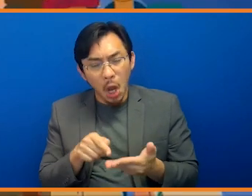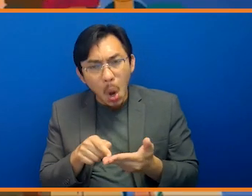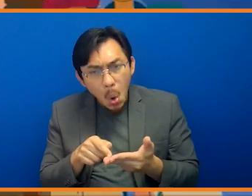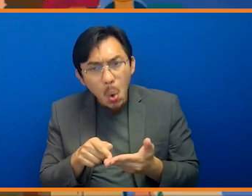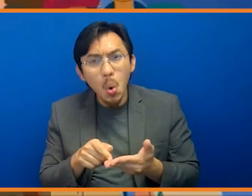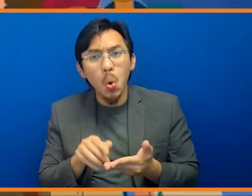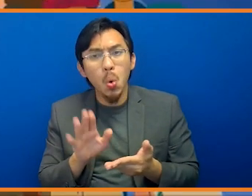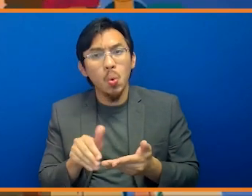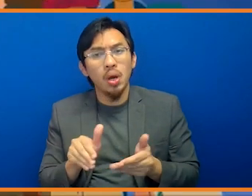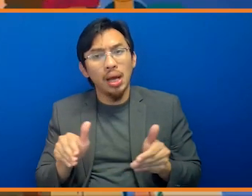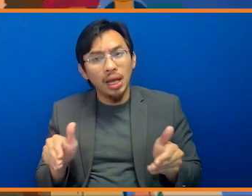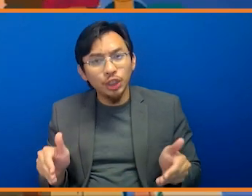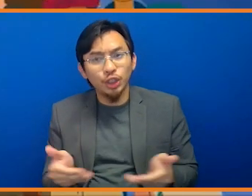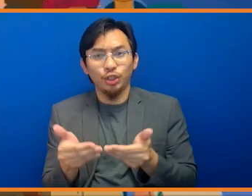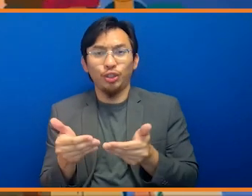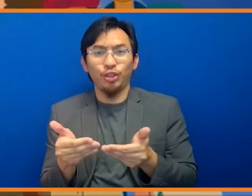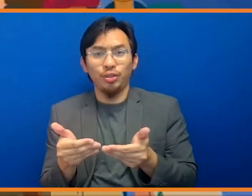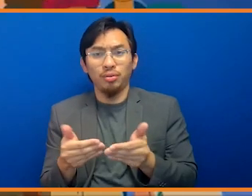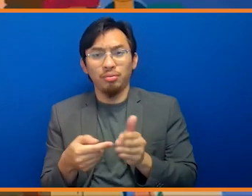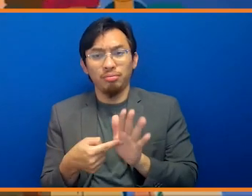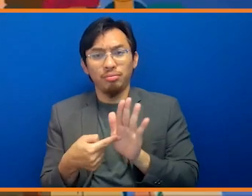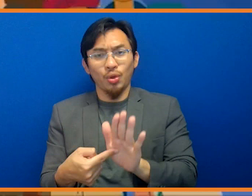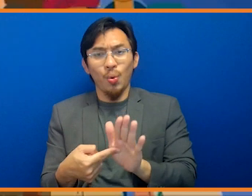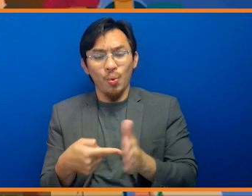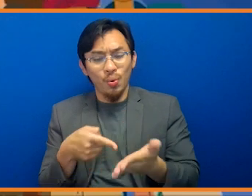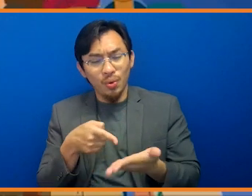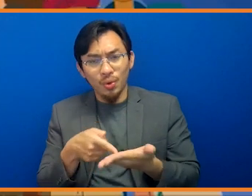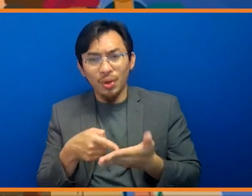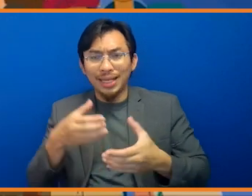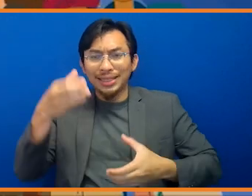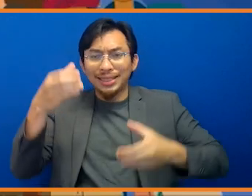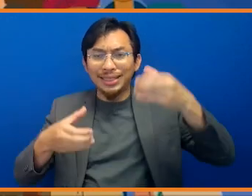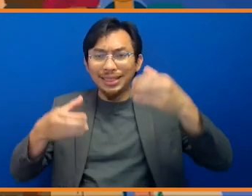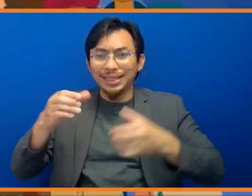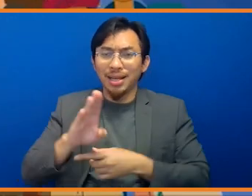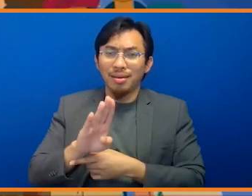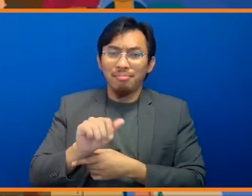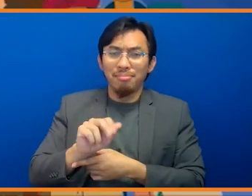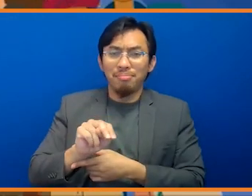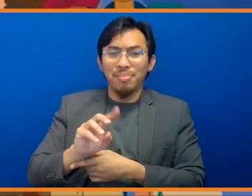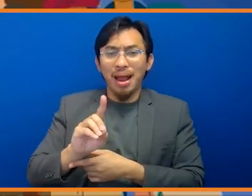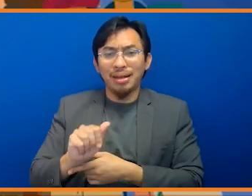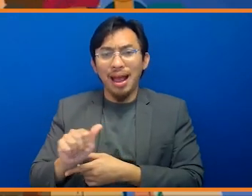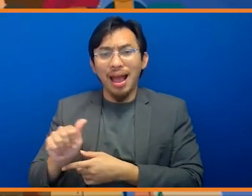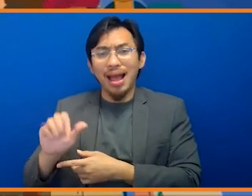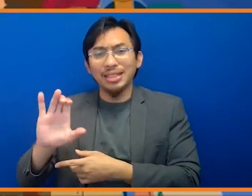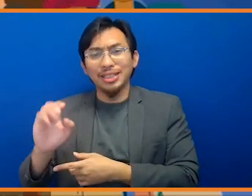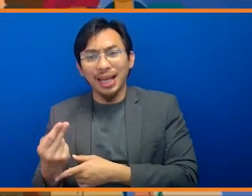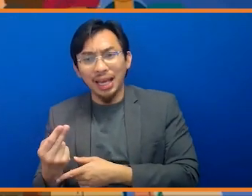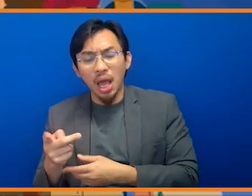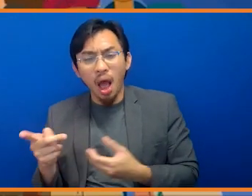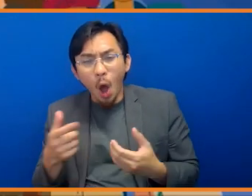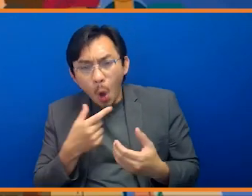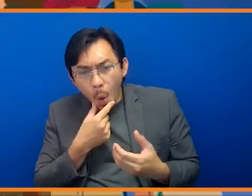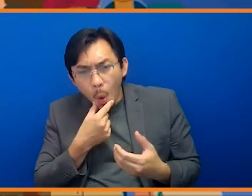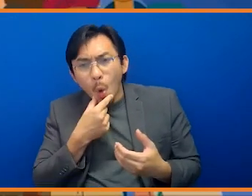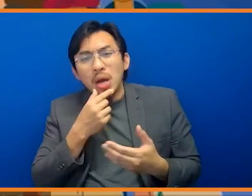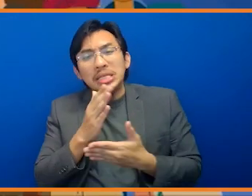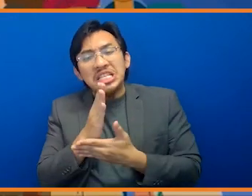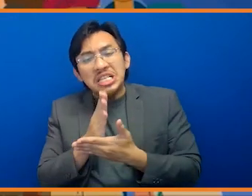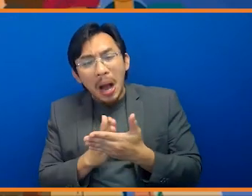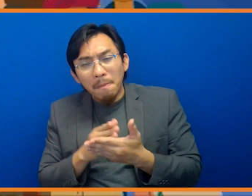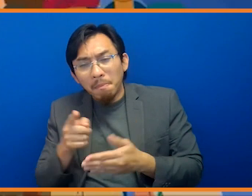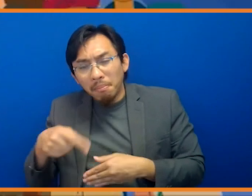introduced the city of Banda Aceh, some of them get interested